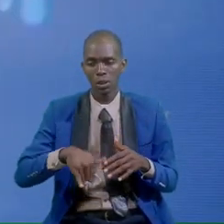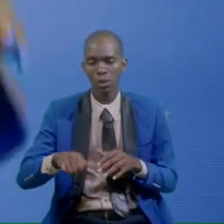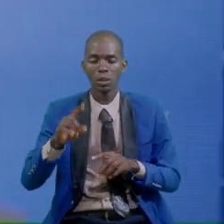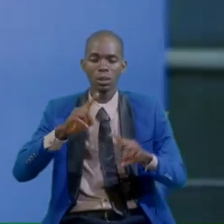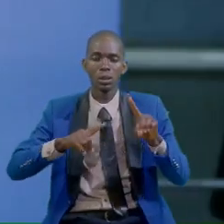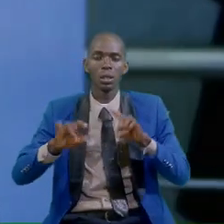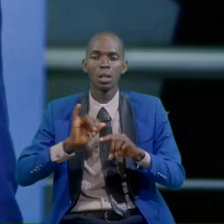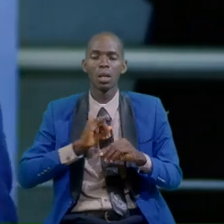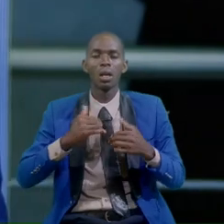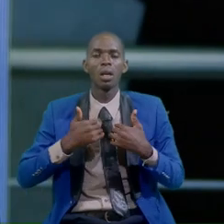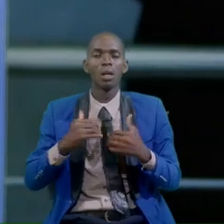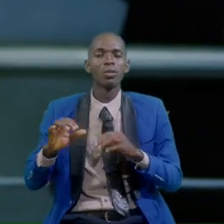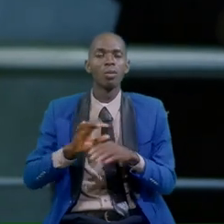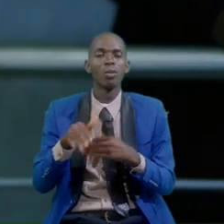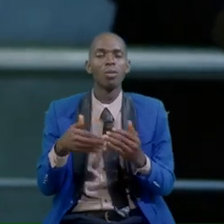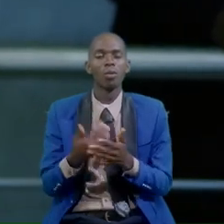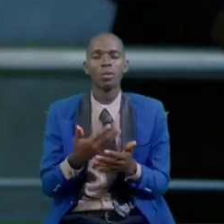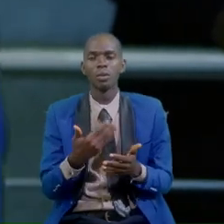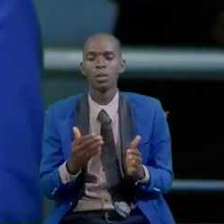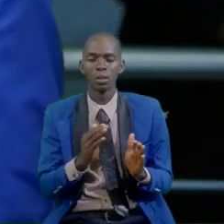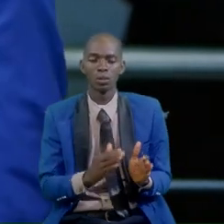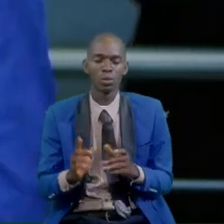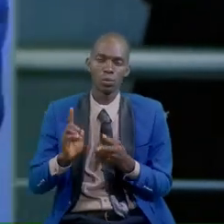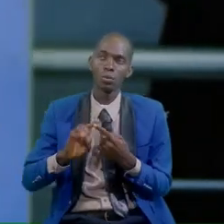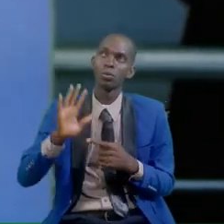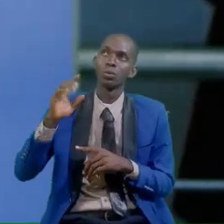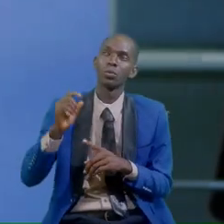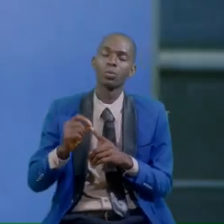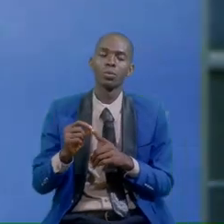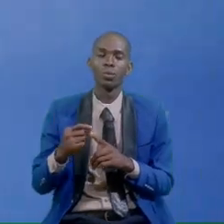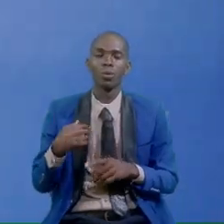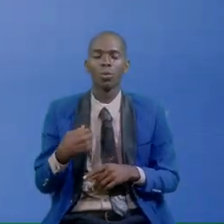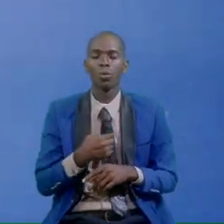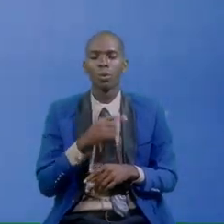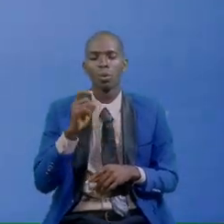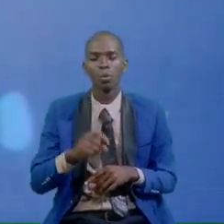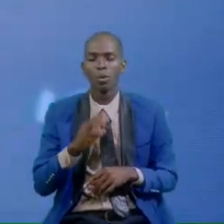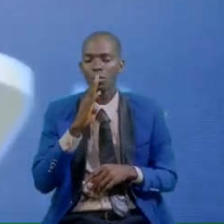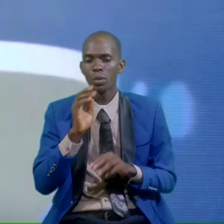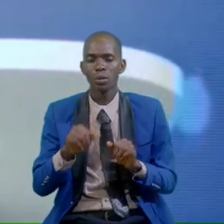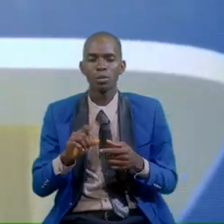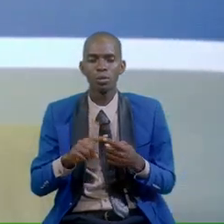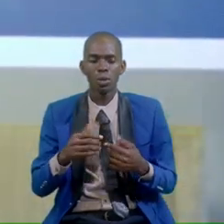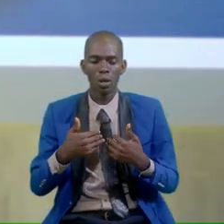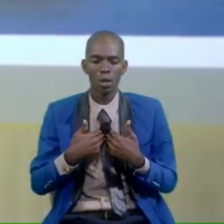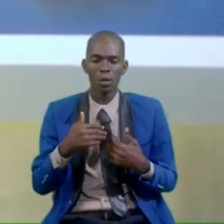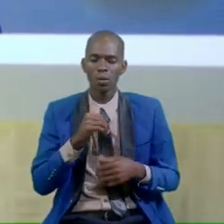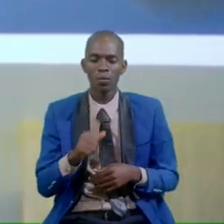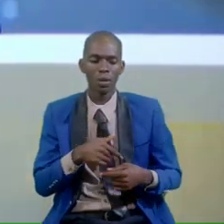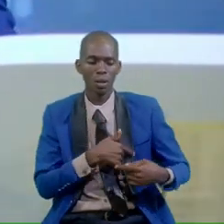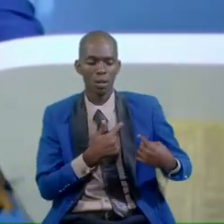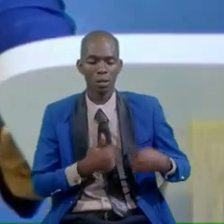this according to thy word? We must be able to have a conscious voice of